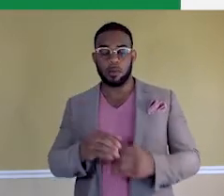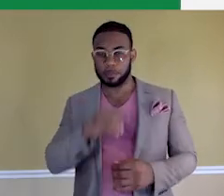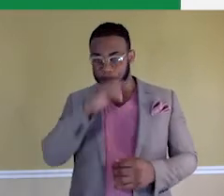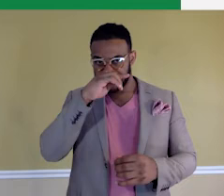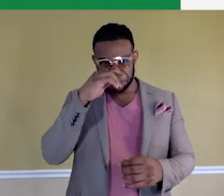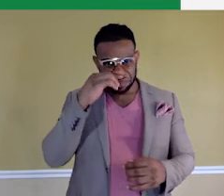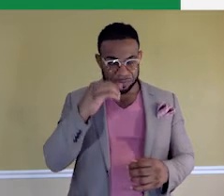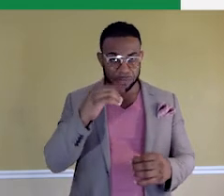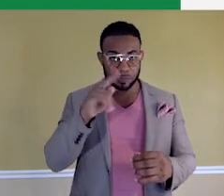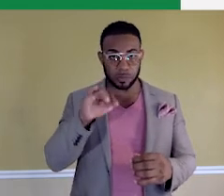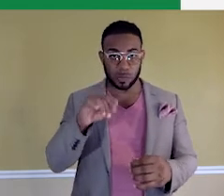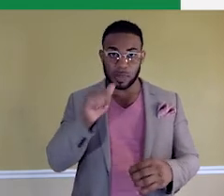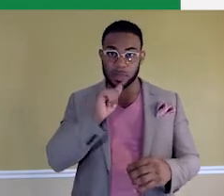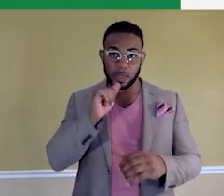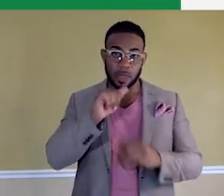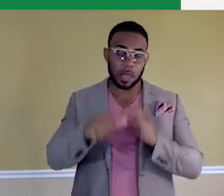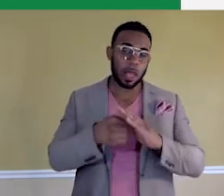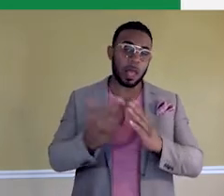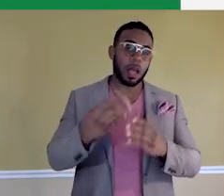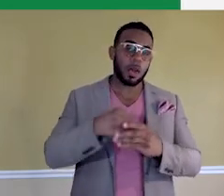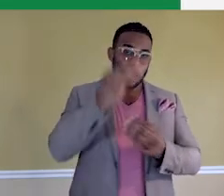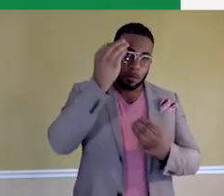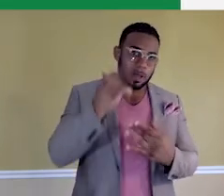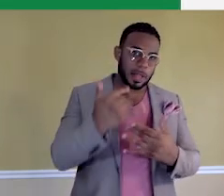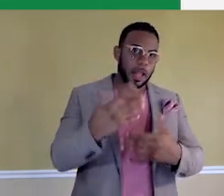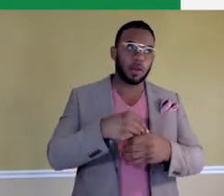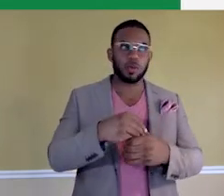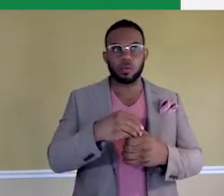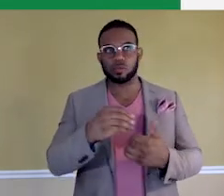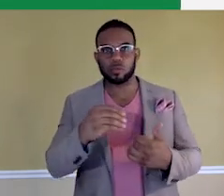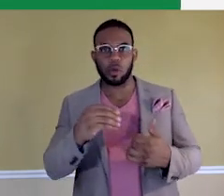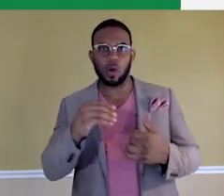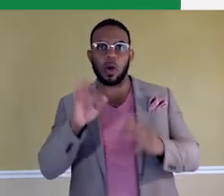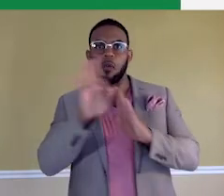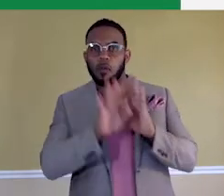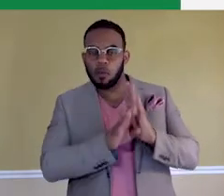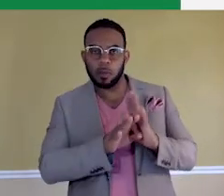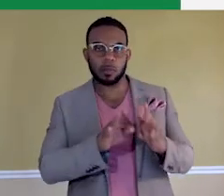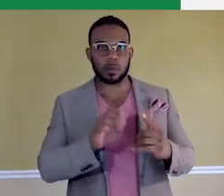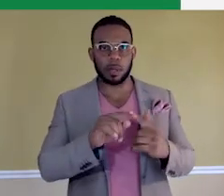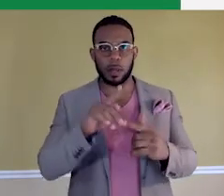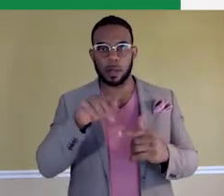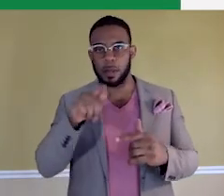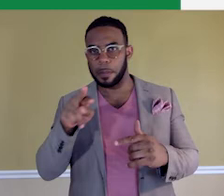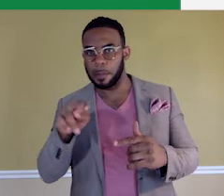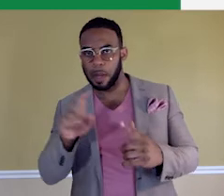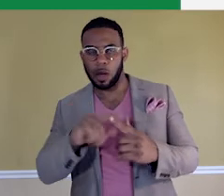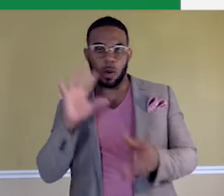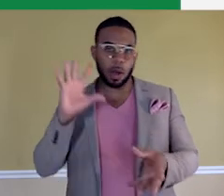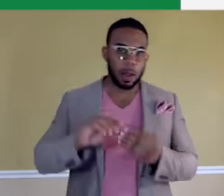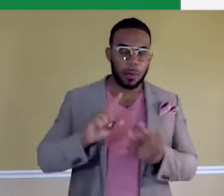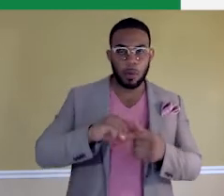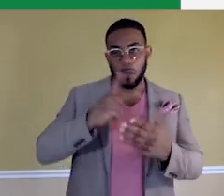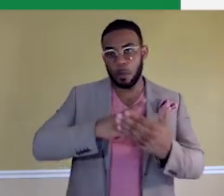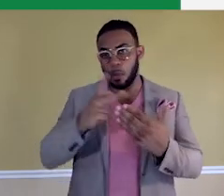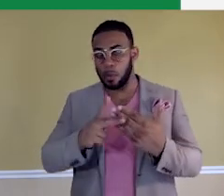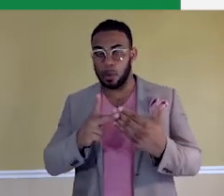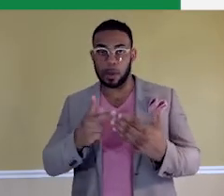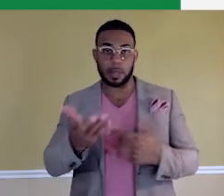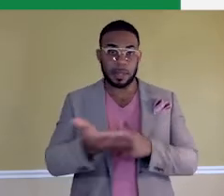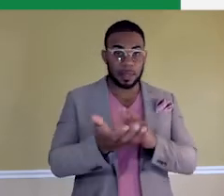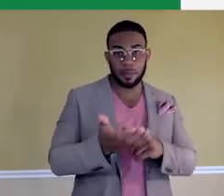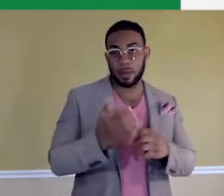trade secrets consist of information and can include a formula, pattern, compilation, program,